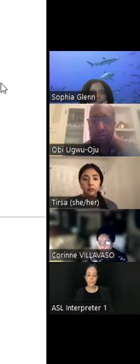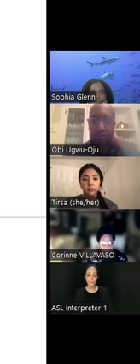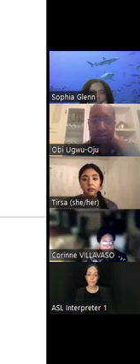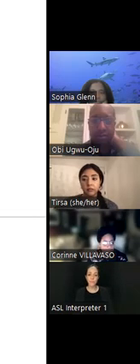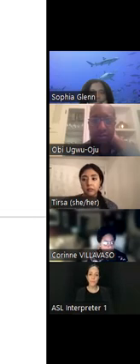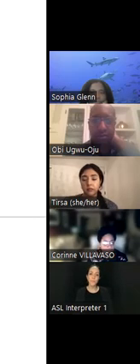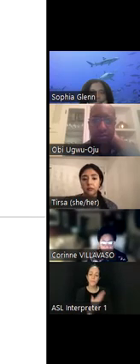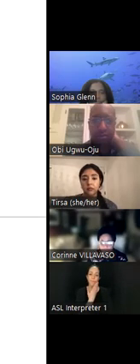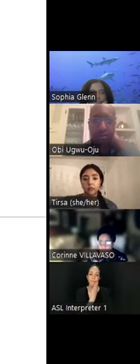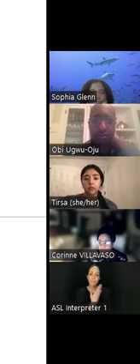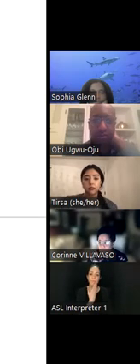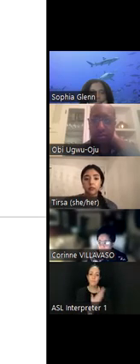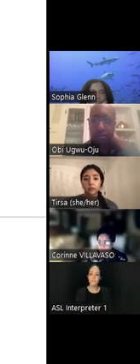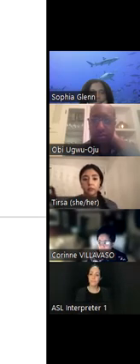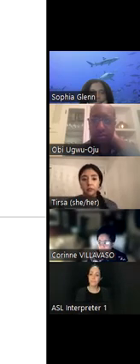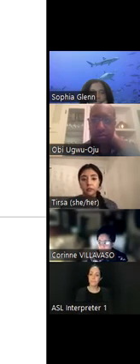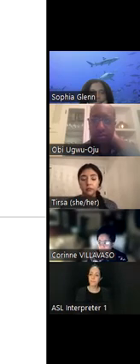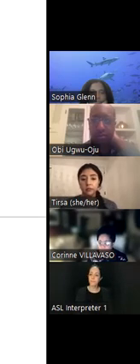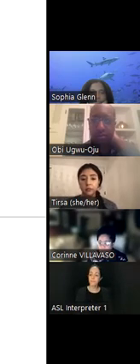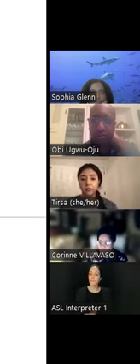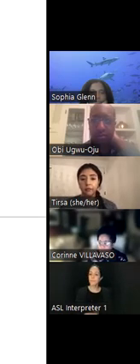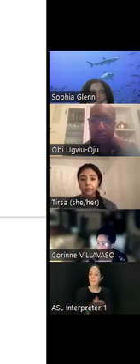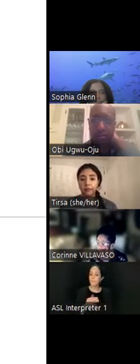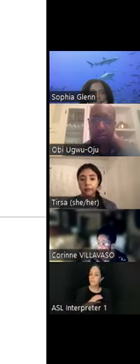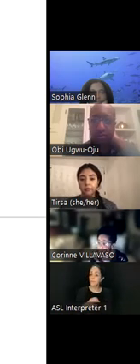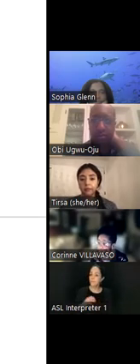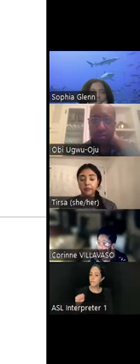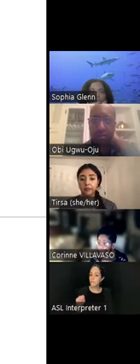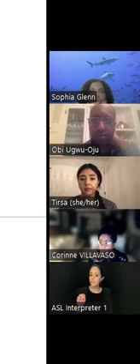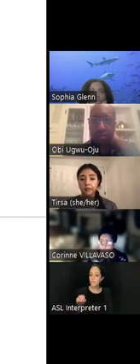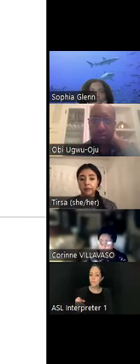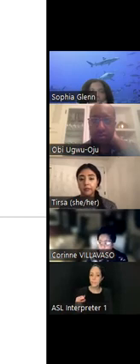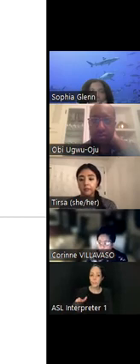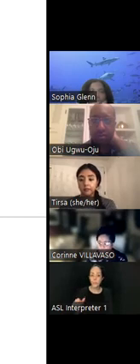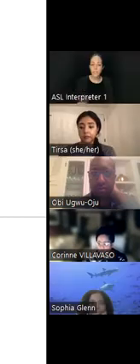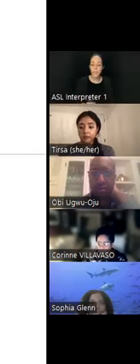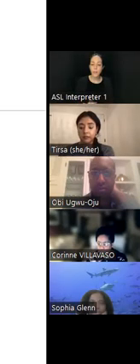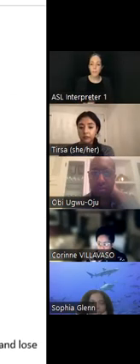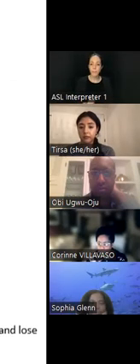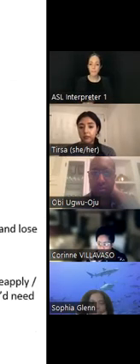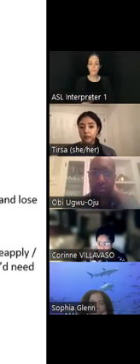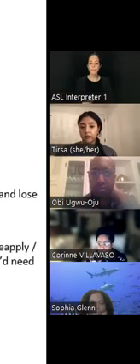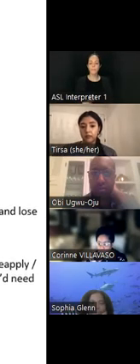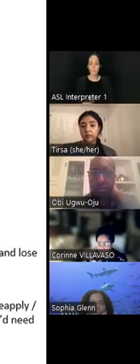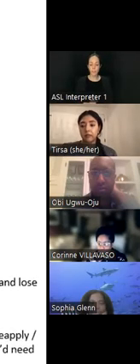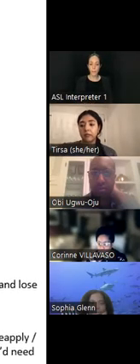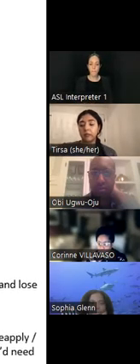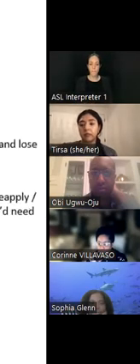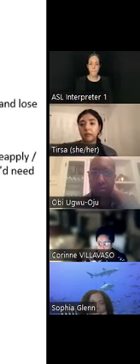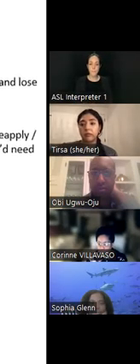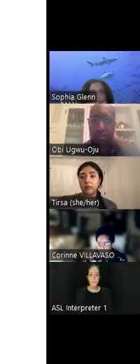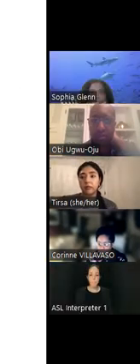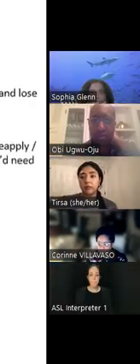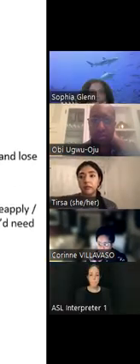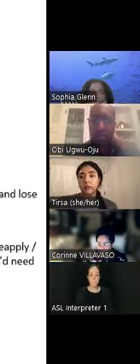Thanks, Steph. Commissioner Sophia. I will say that, I've